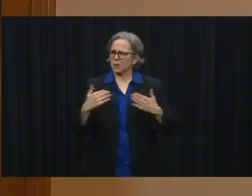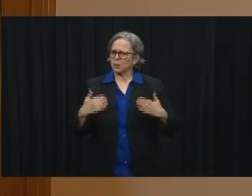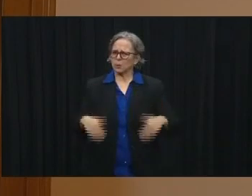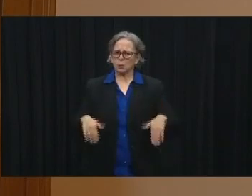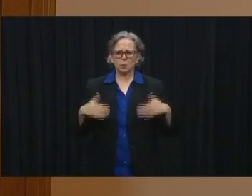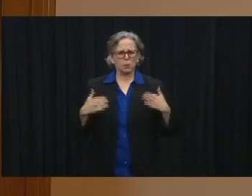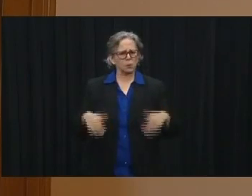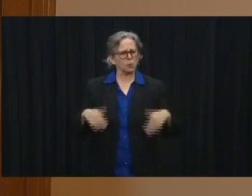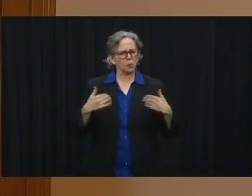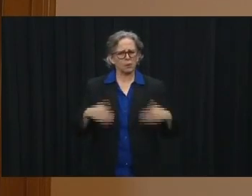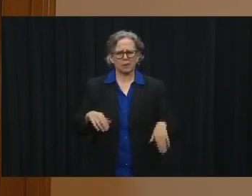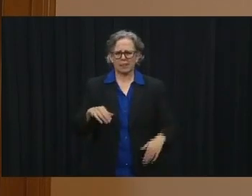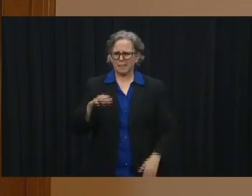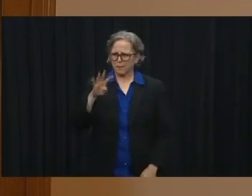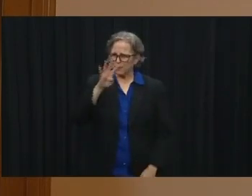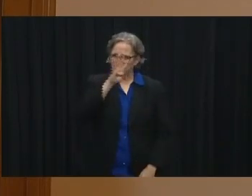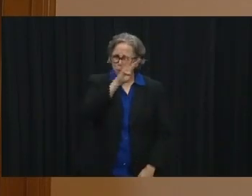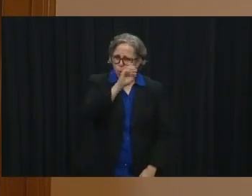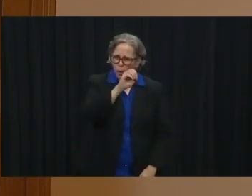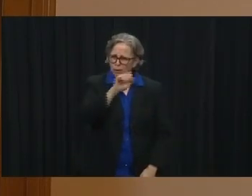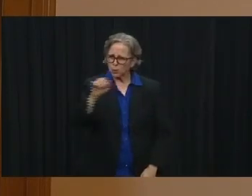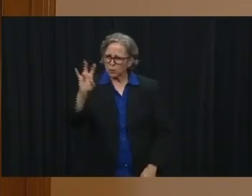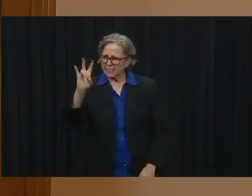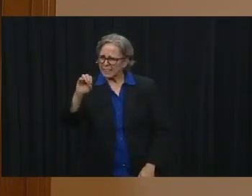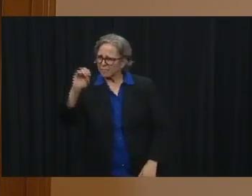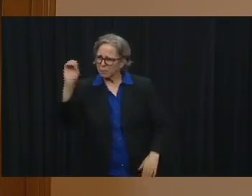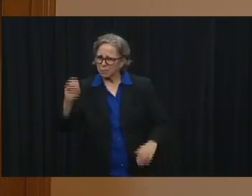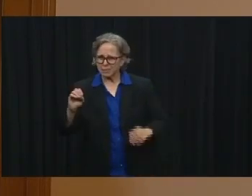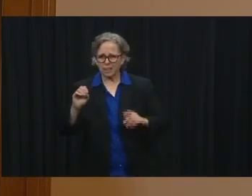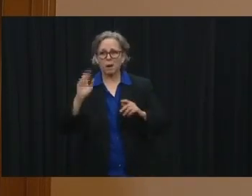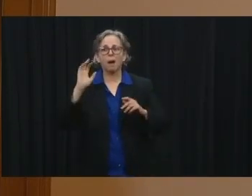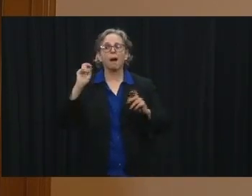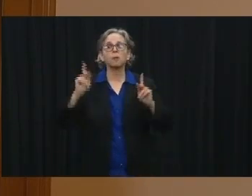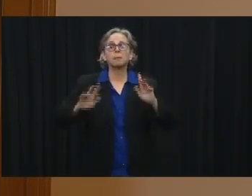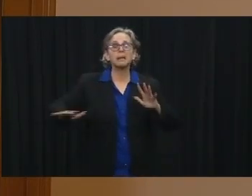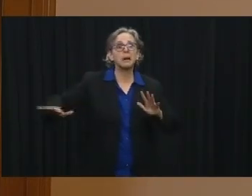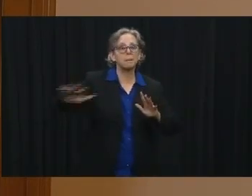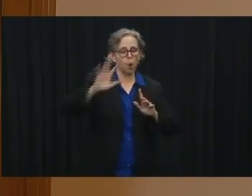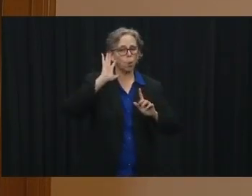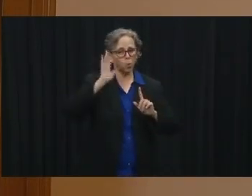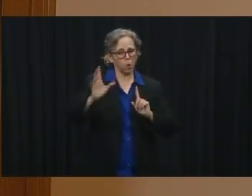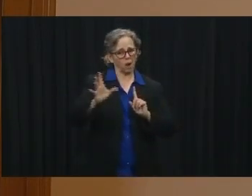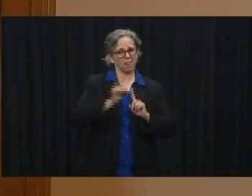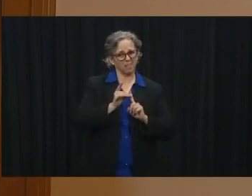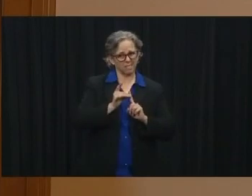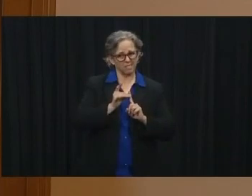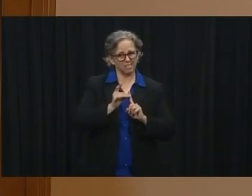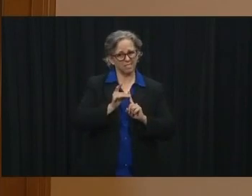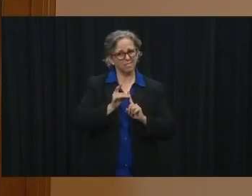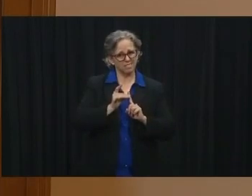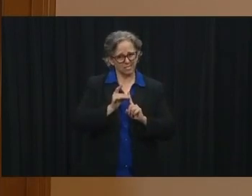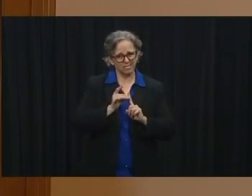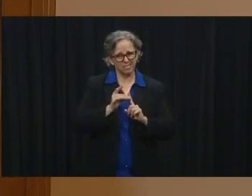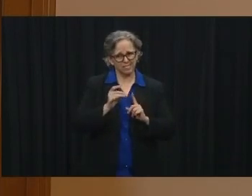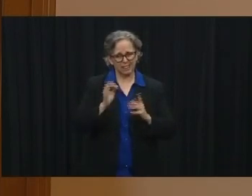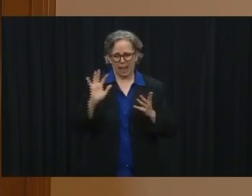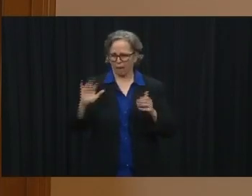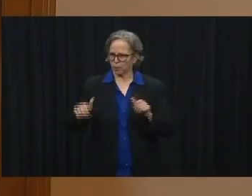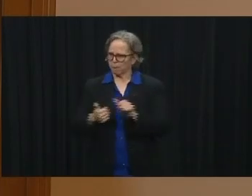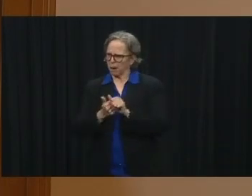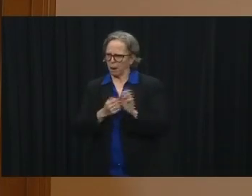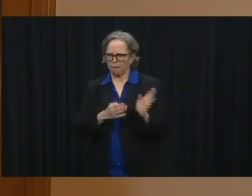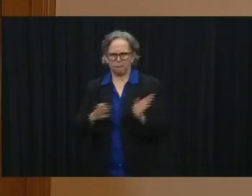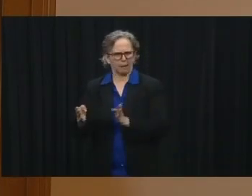year, that we have to have backups, and we're being very strategic about who's staying at home in case even myself were I to get